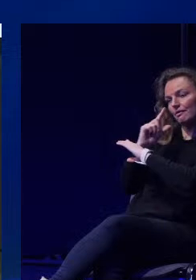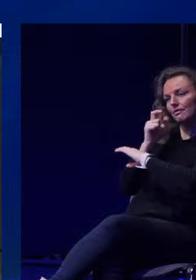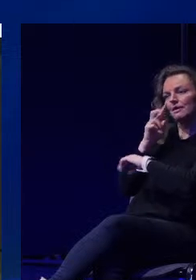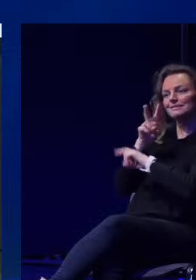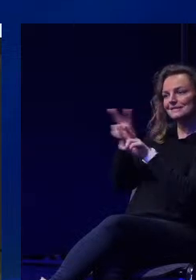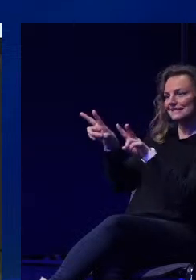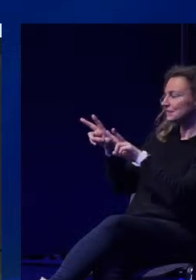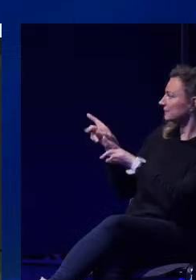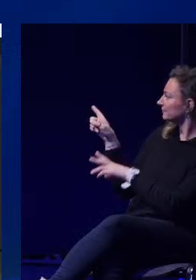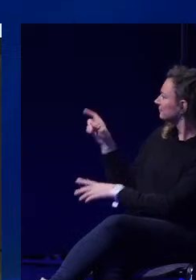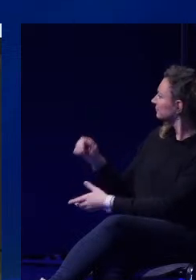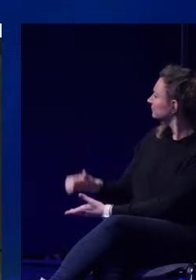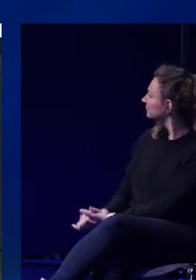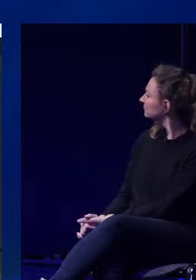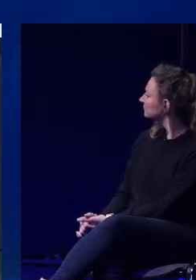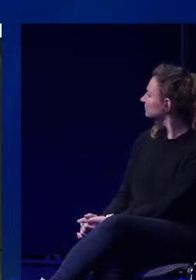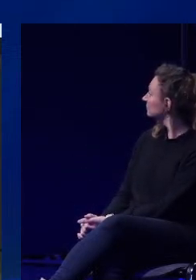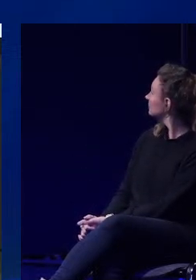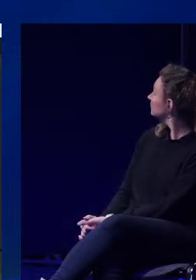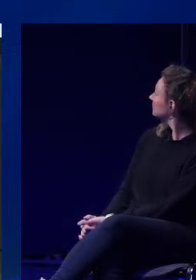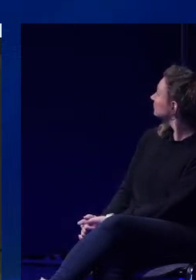I haven't done this before yet.